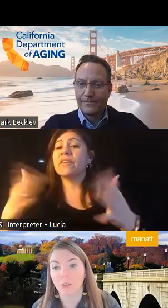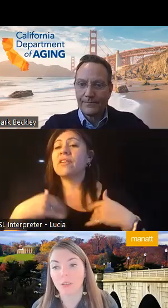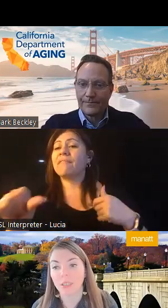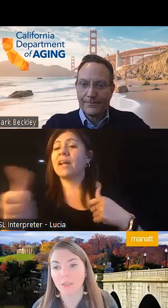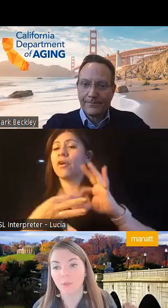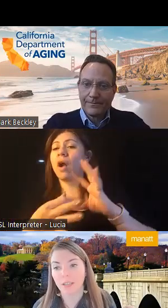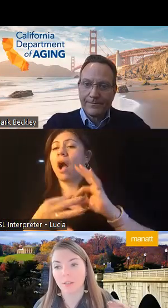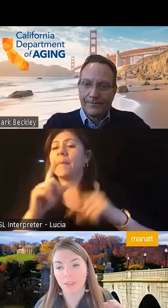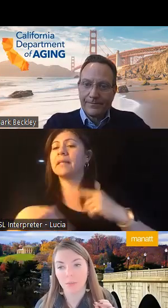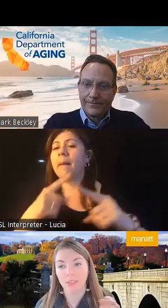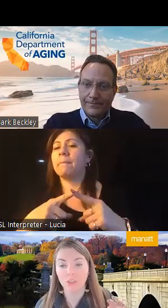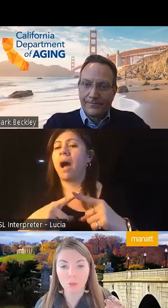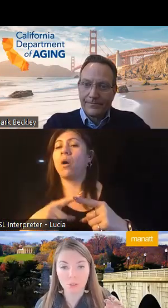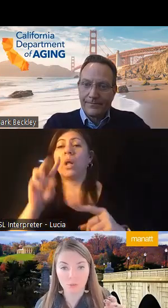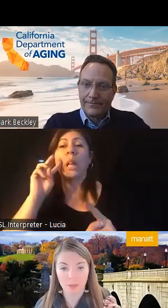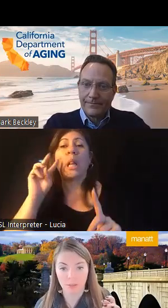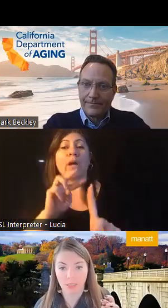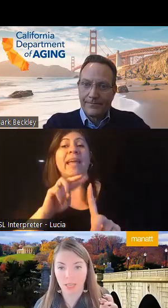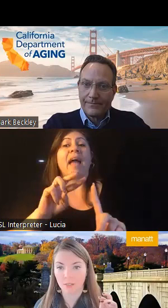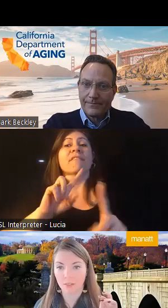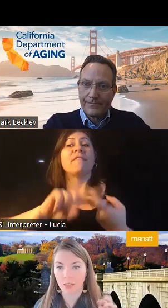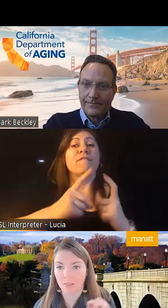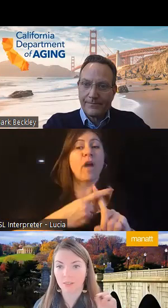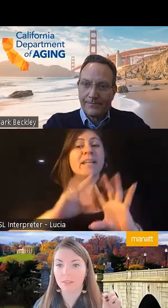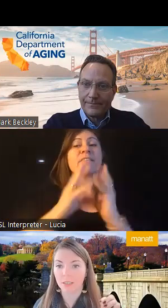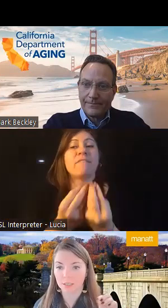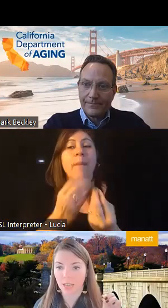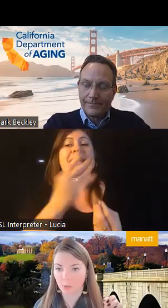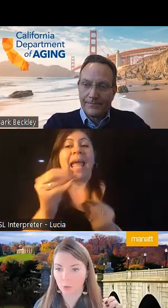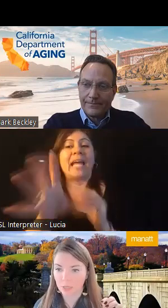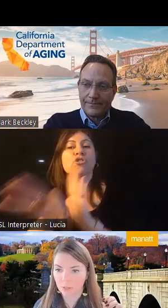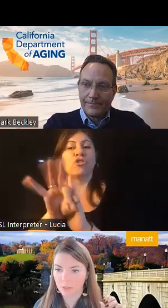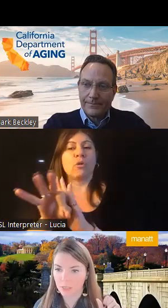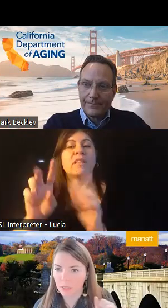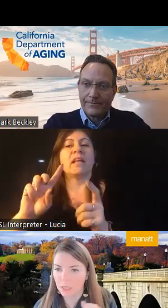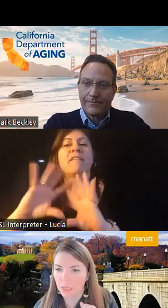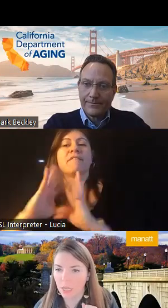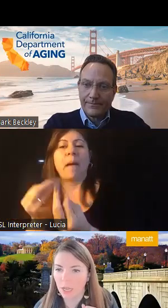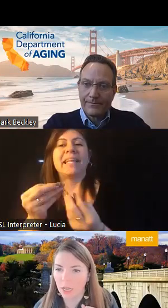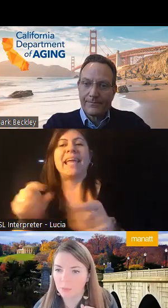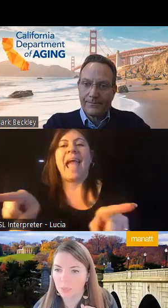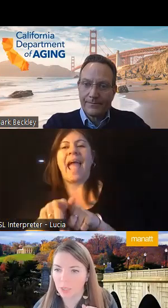potentially actually looking at friends, family, and chosen family as distinct categories,